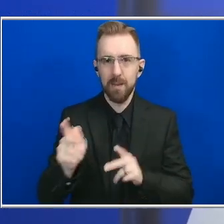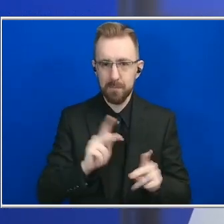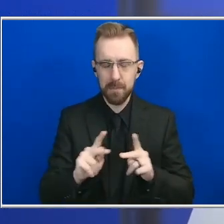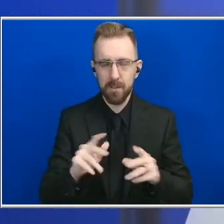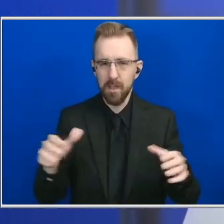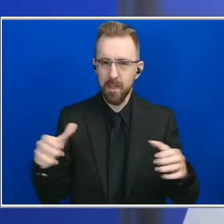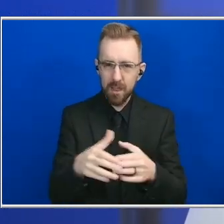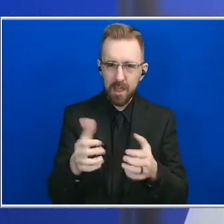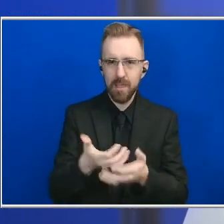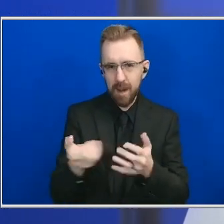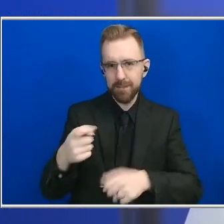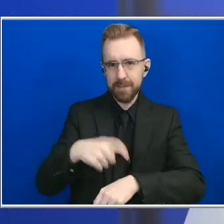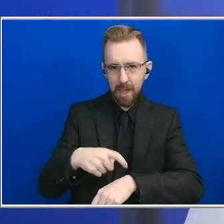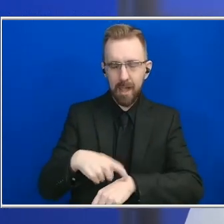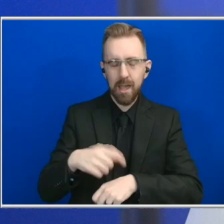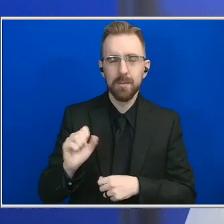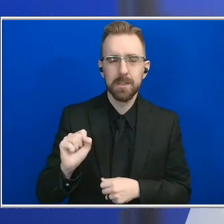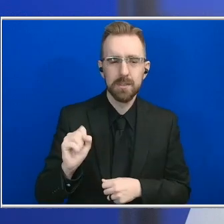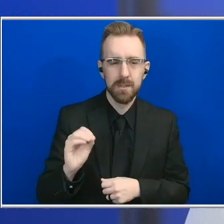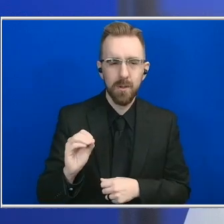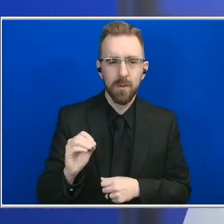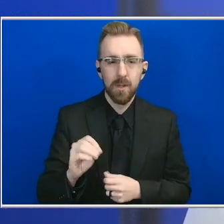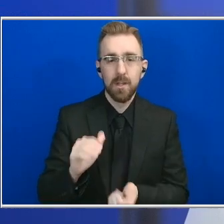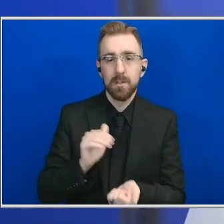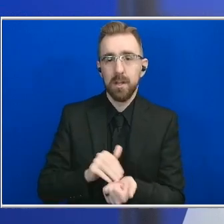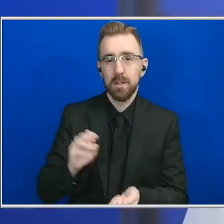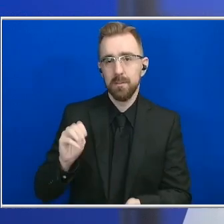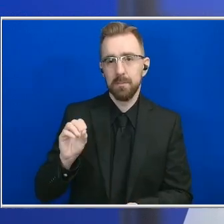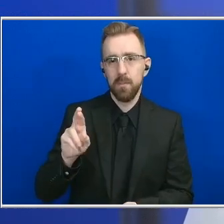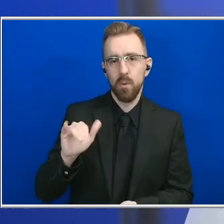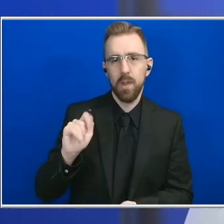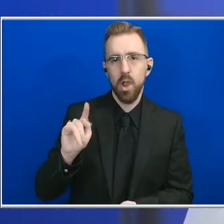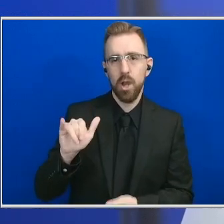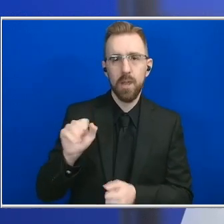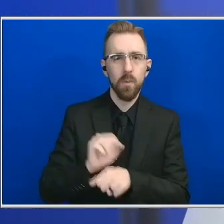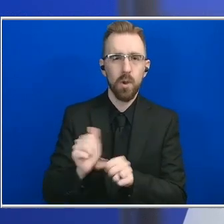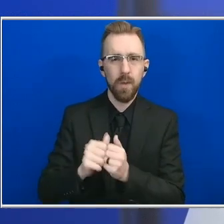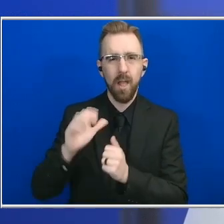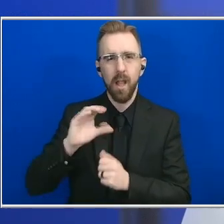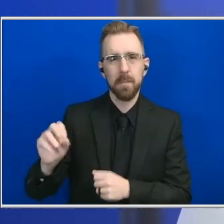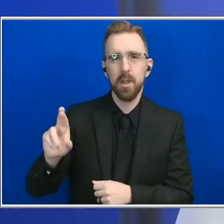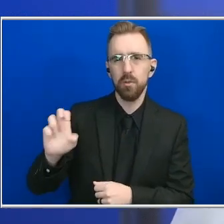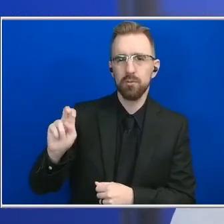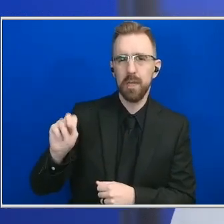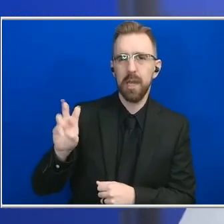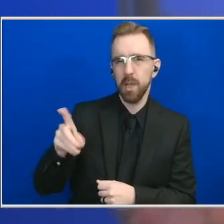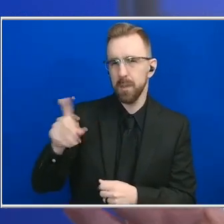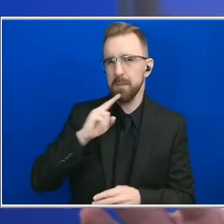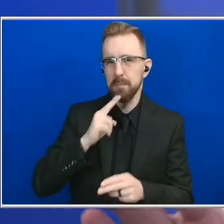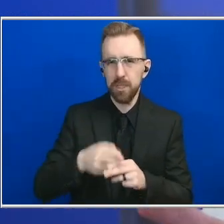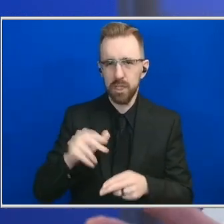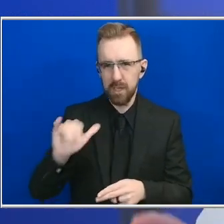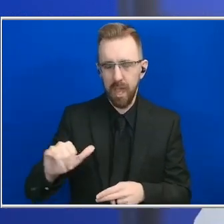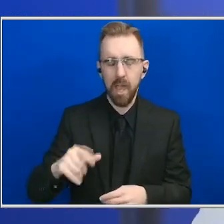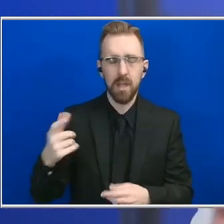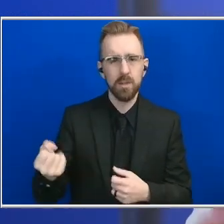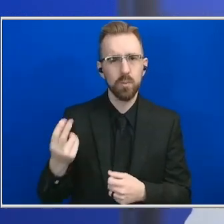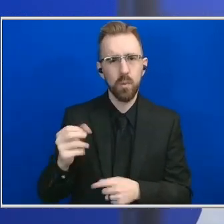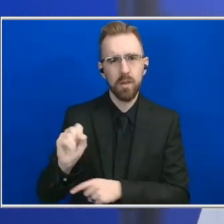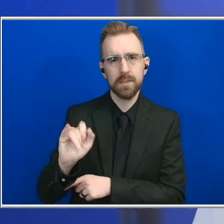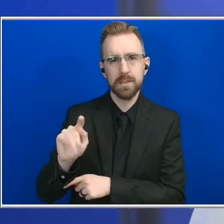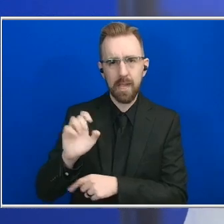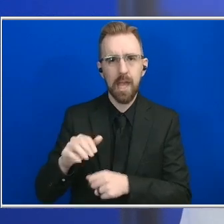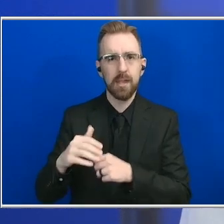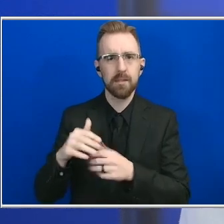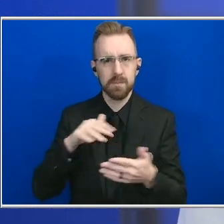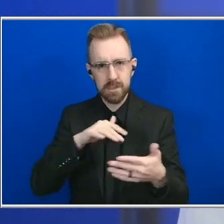And so, Dr. Moriarty worked with the company Renew that he mentioned, and we did a 12-site study across the country, different